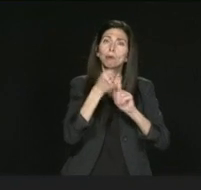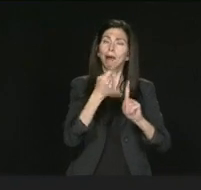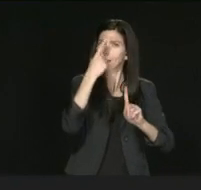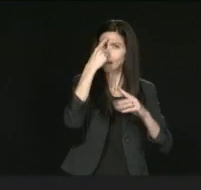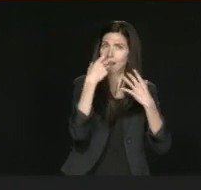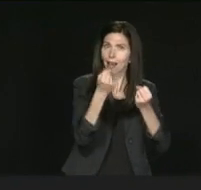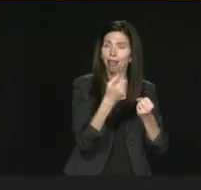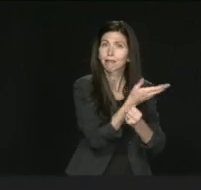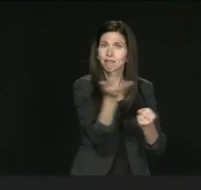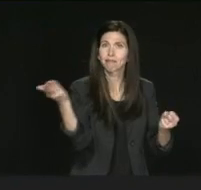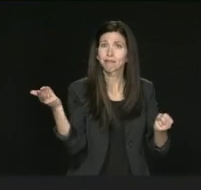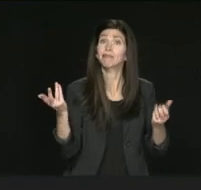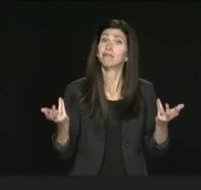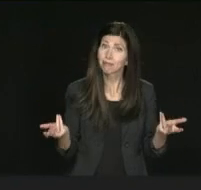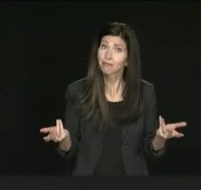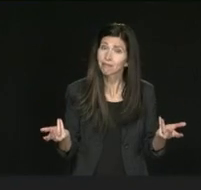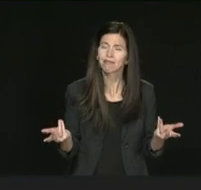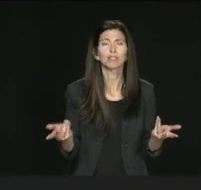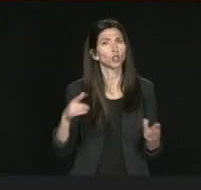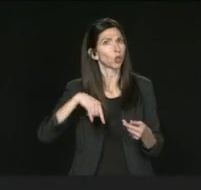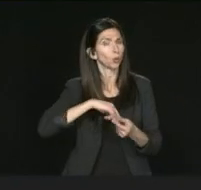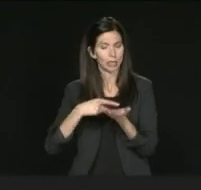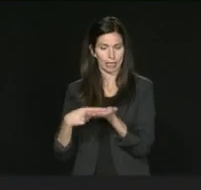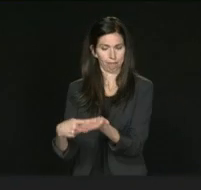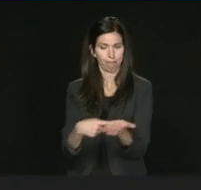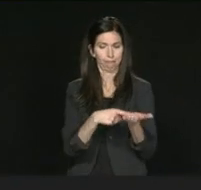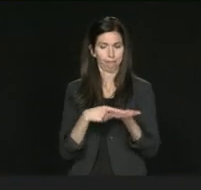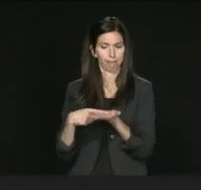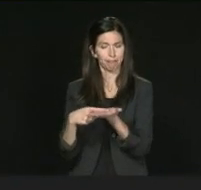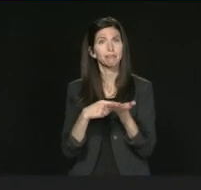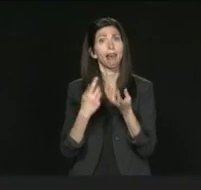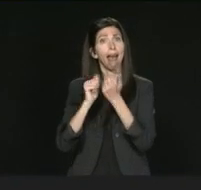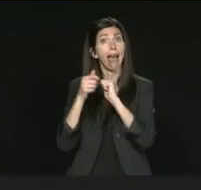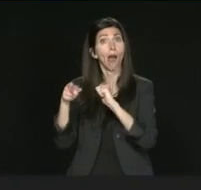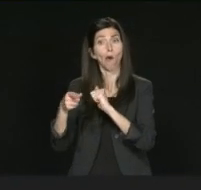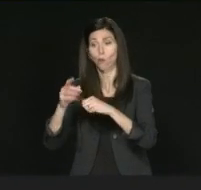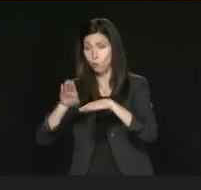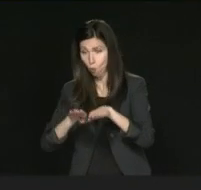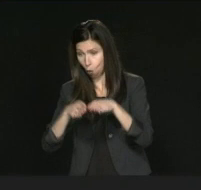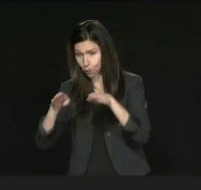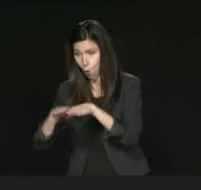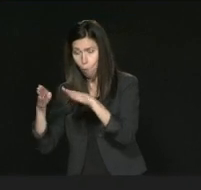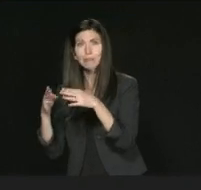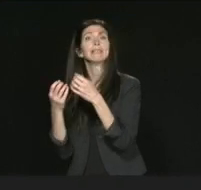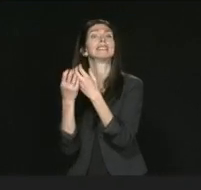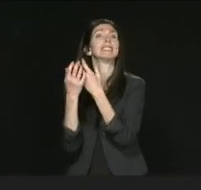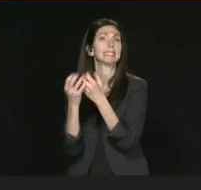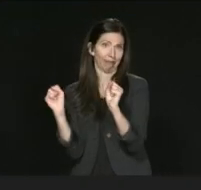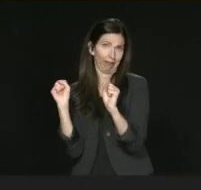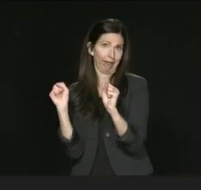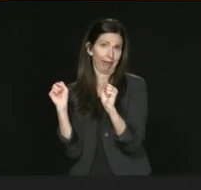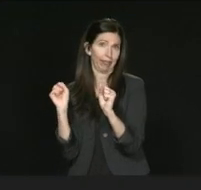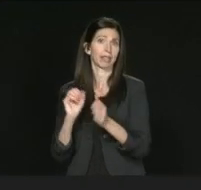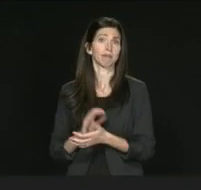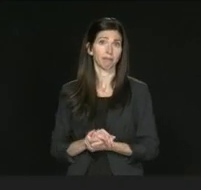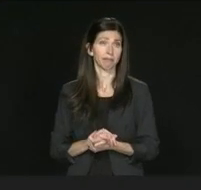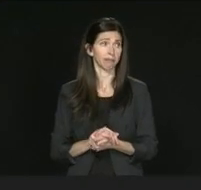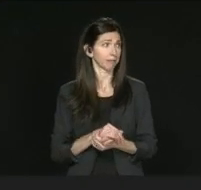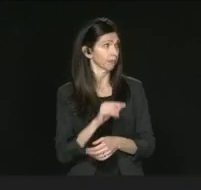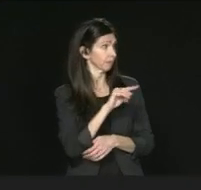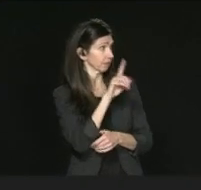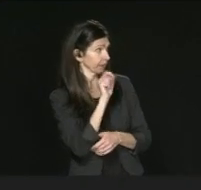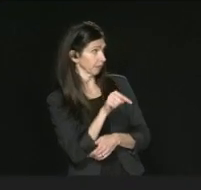do they safely restart. Is this a concern with children returning to school?